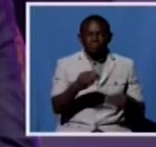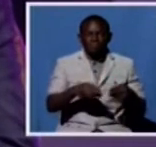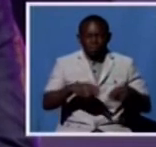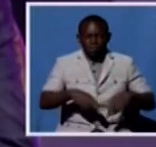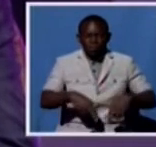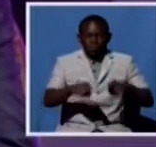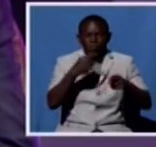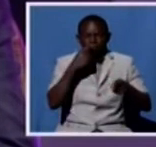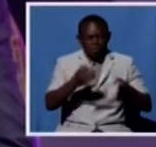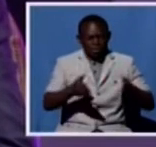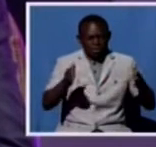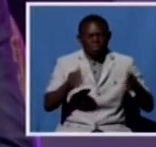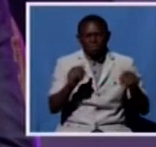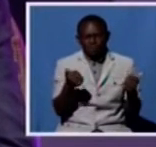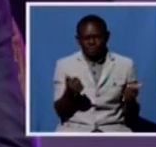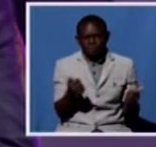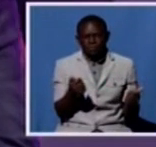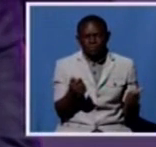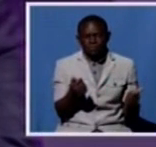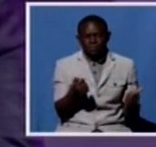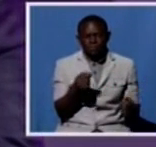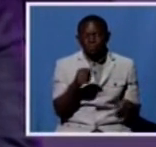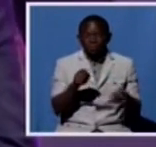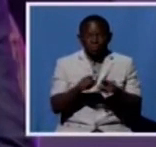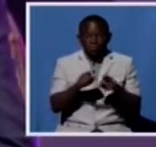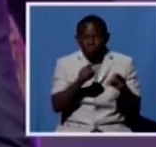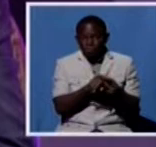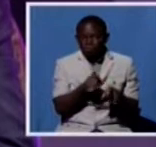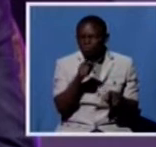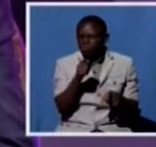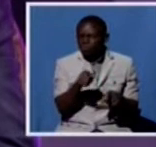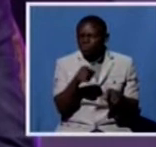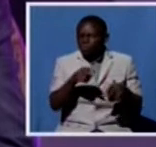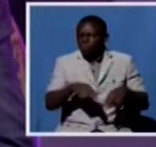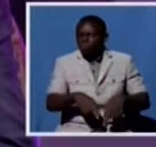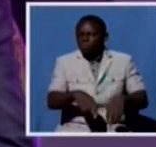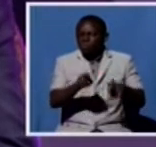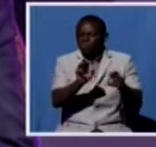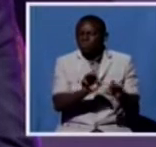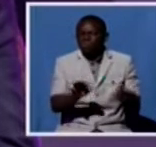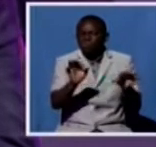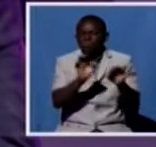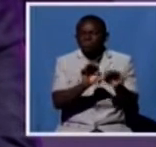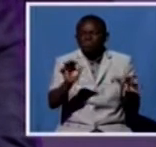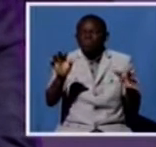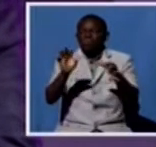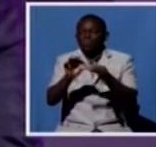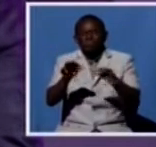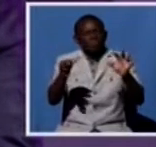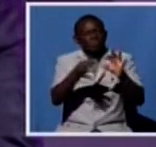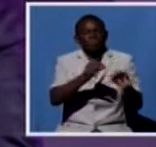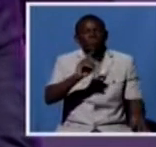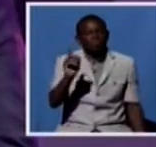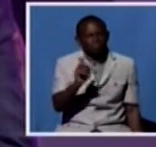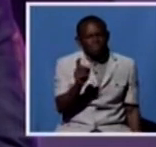We also look at the connectivity in terms of the network. We need to ensure that we are communicating